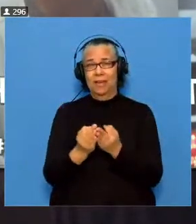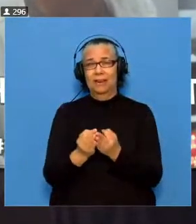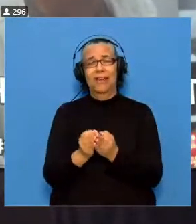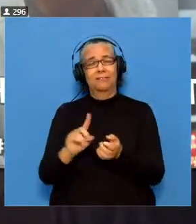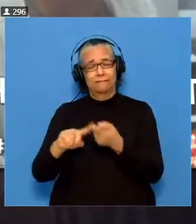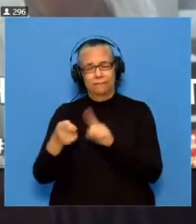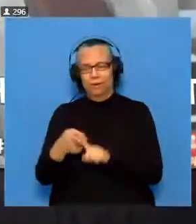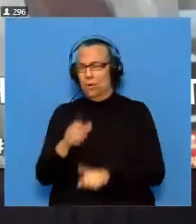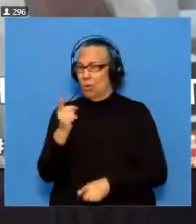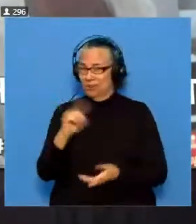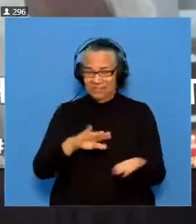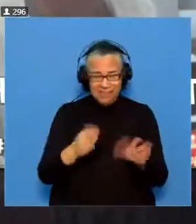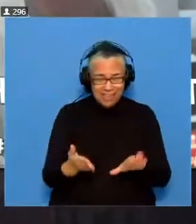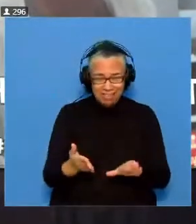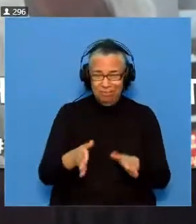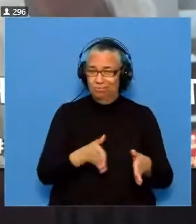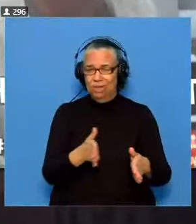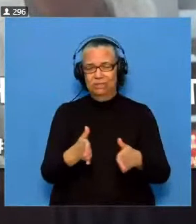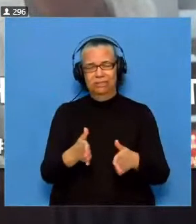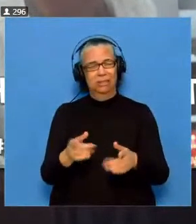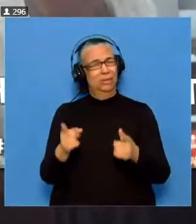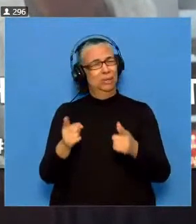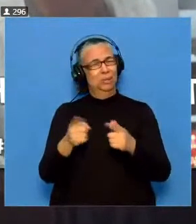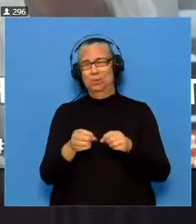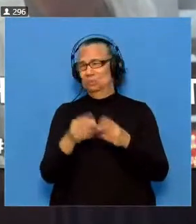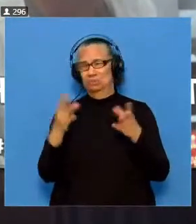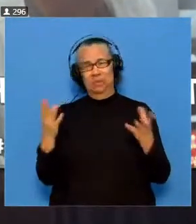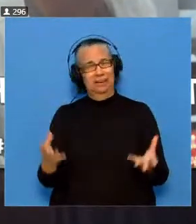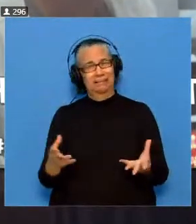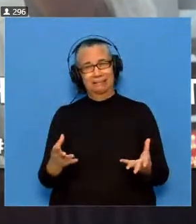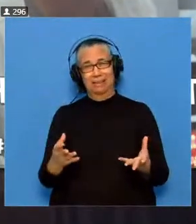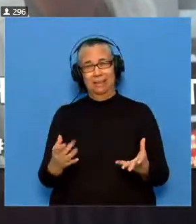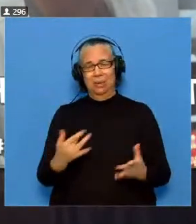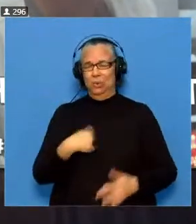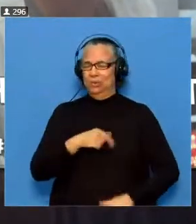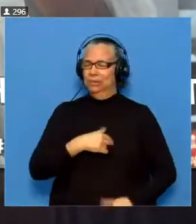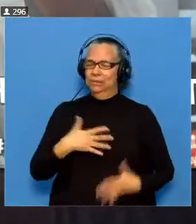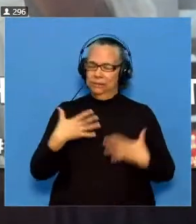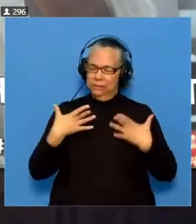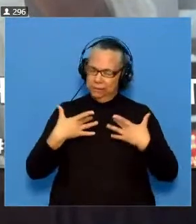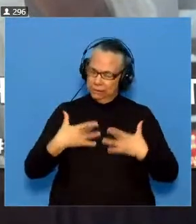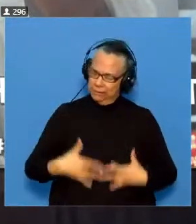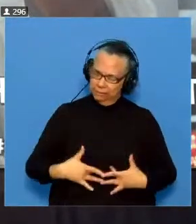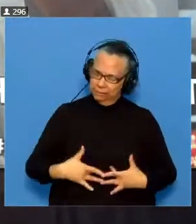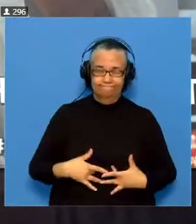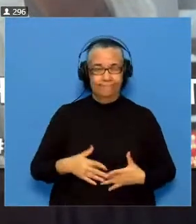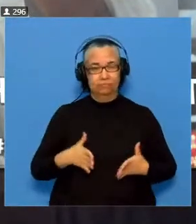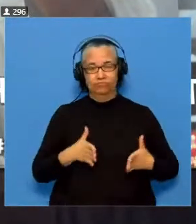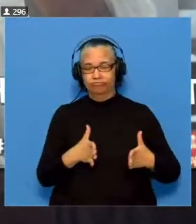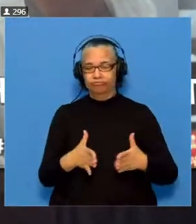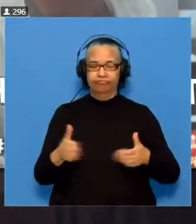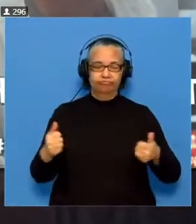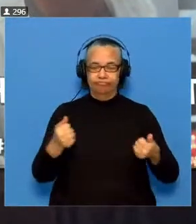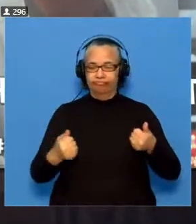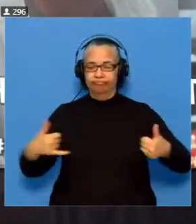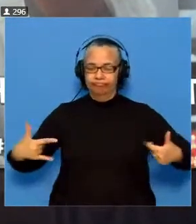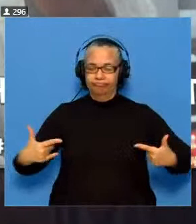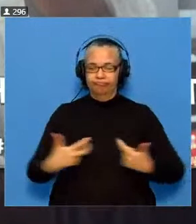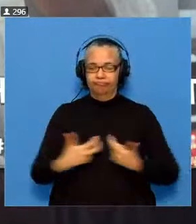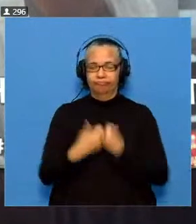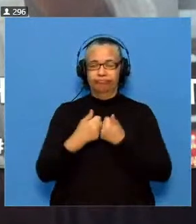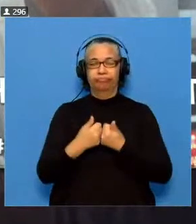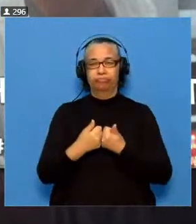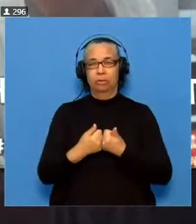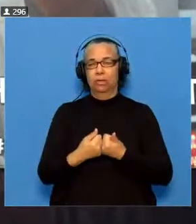many. We are saddened by any serious road traffic accident and are devastated by a